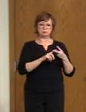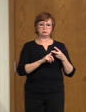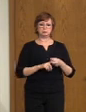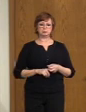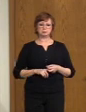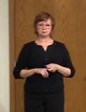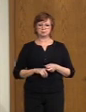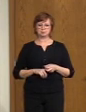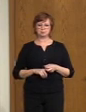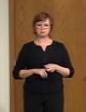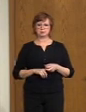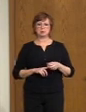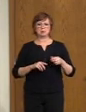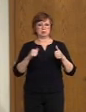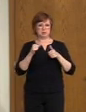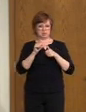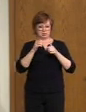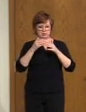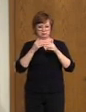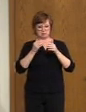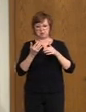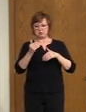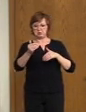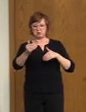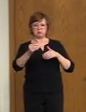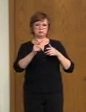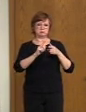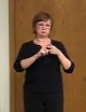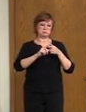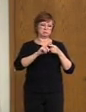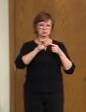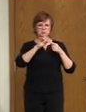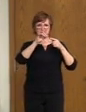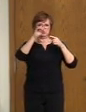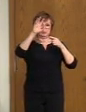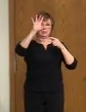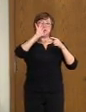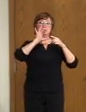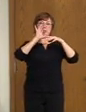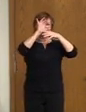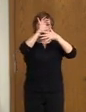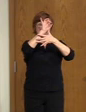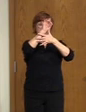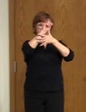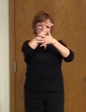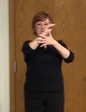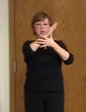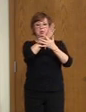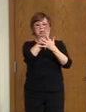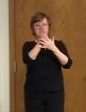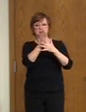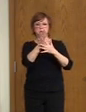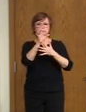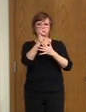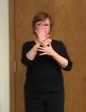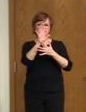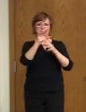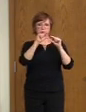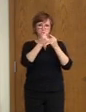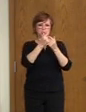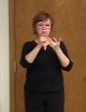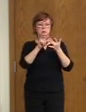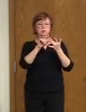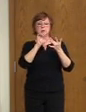working downwards, in 5-year age decrements. Hopefully by April, May, June, we'll see